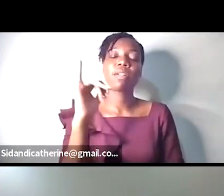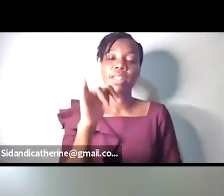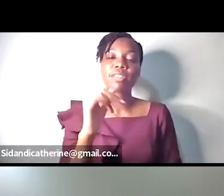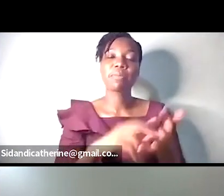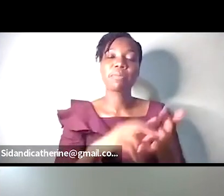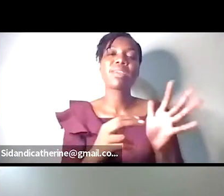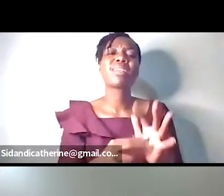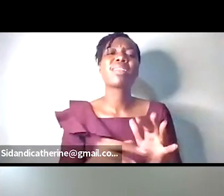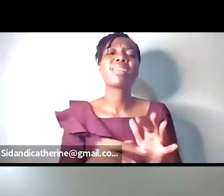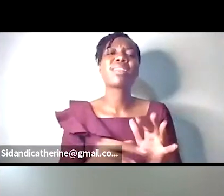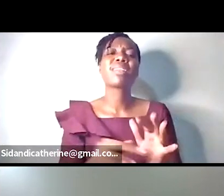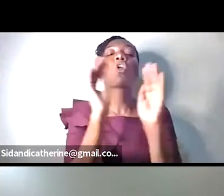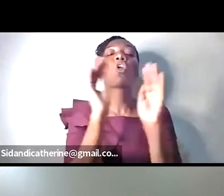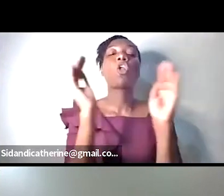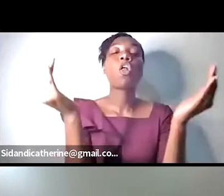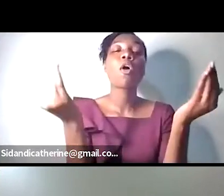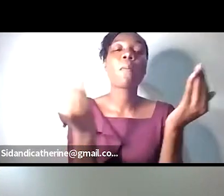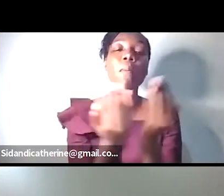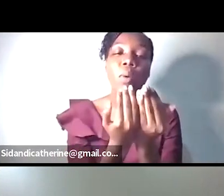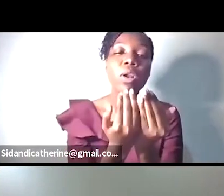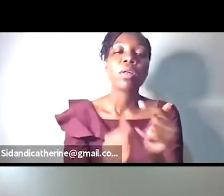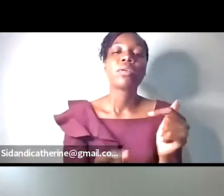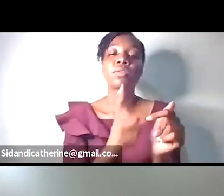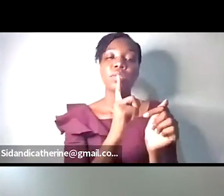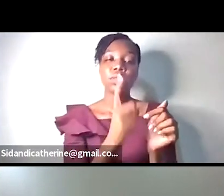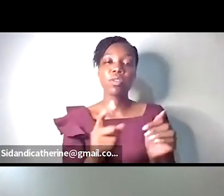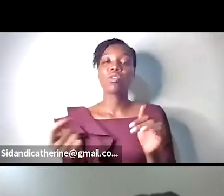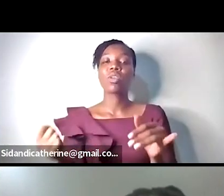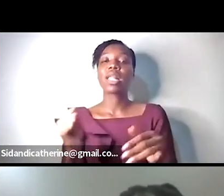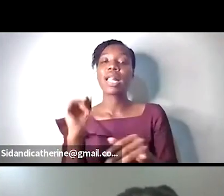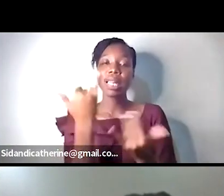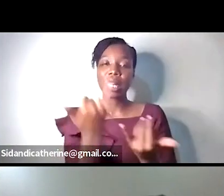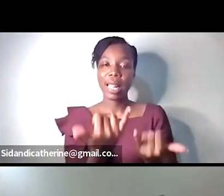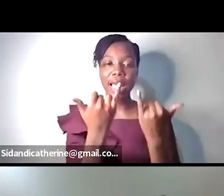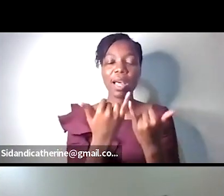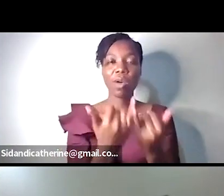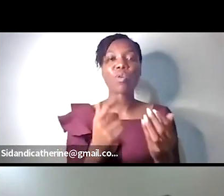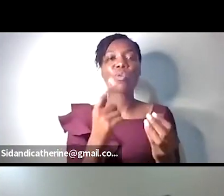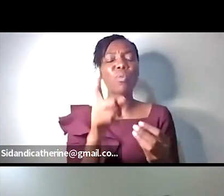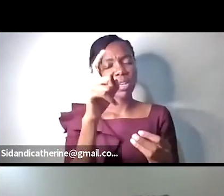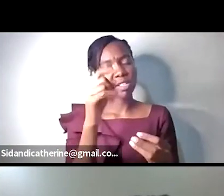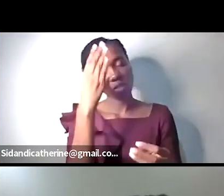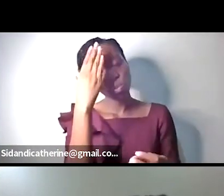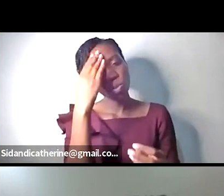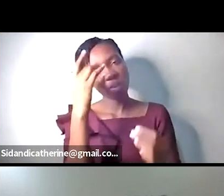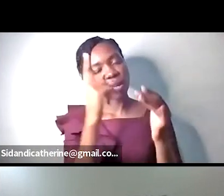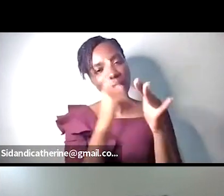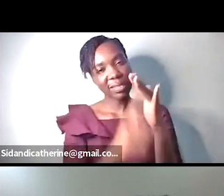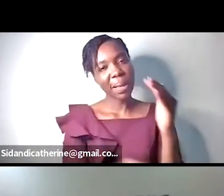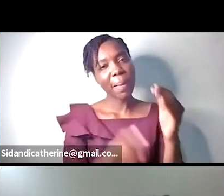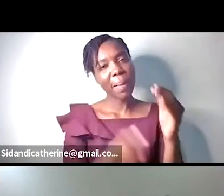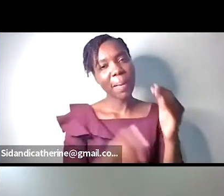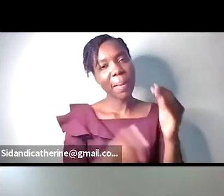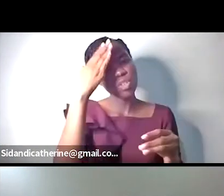struggle with it far and wide. So now, what is it that you need to know? You need to know what's holding